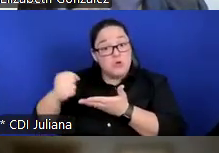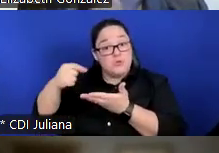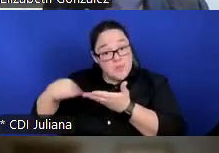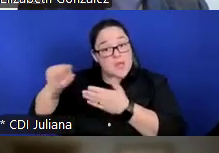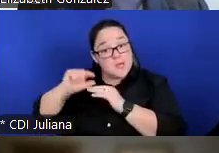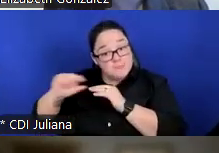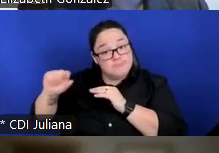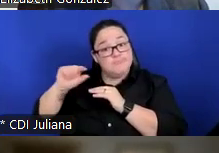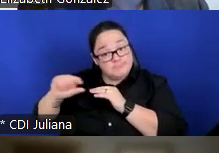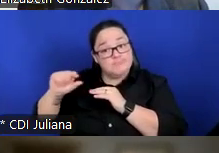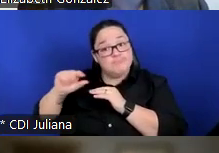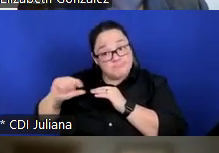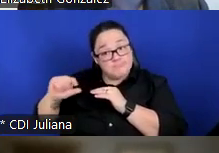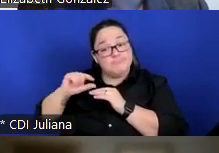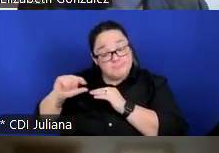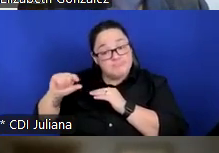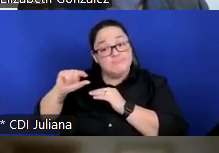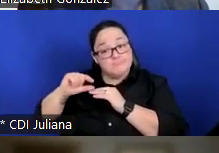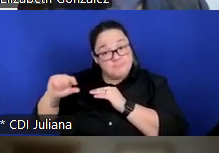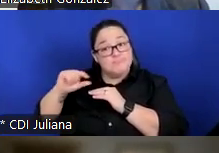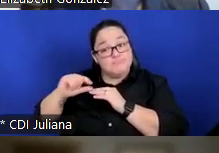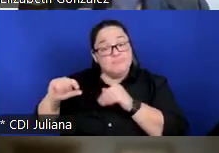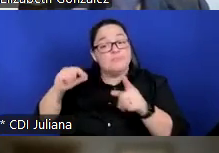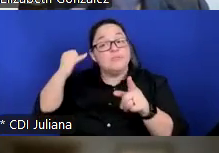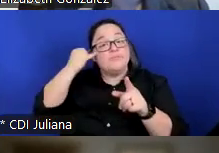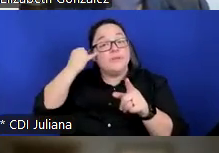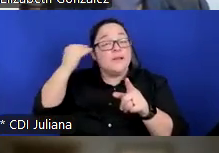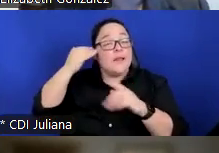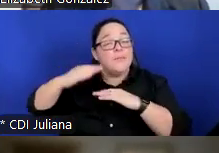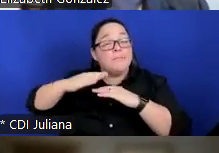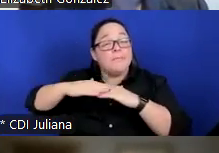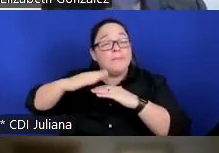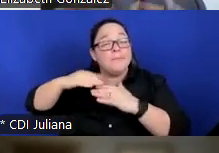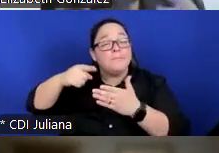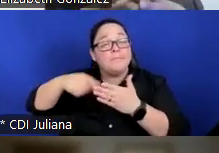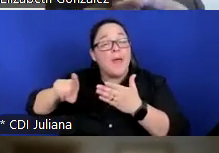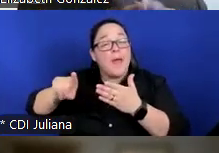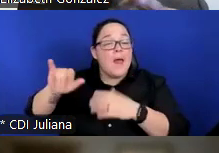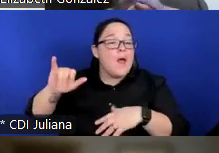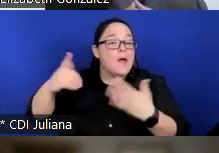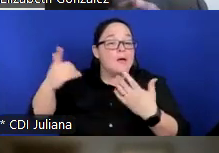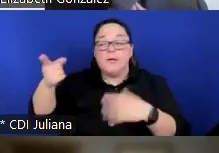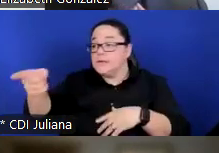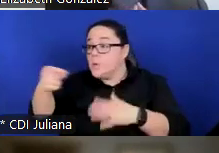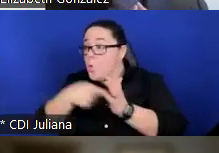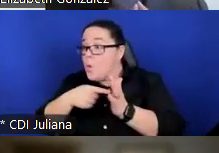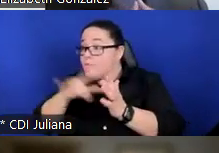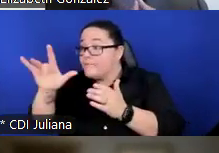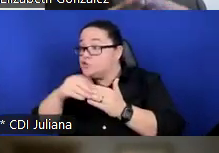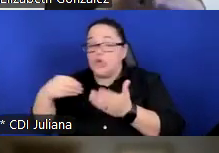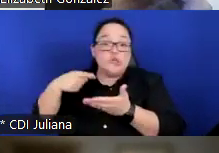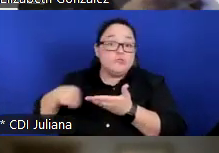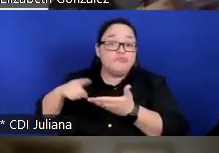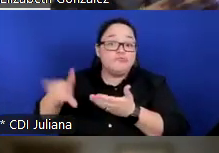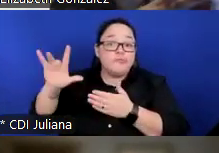especially if you're only making the minimum payment, Si usted está haciendo pagos en su tarjeta de crédito, especialmente si únicamente está haciendo los